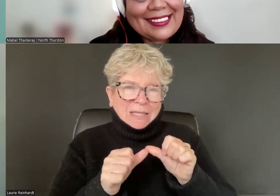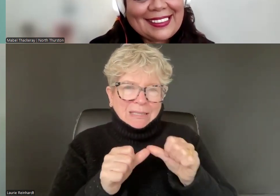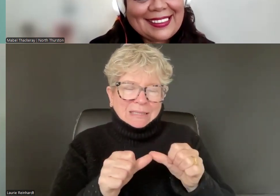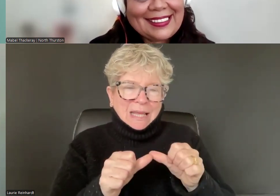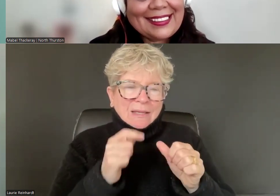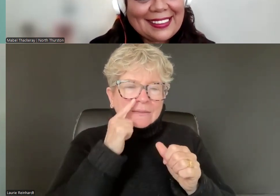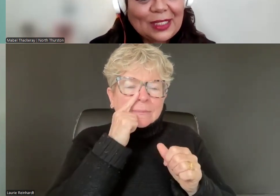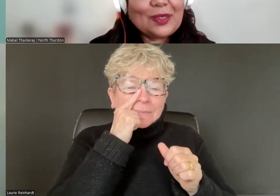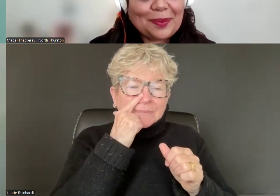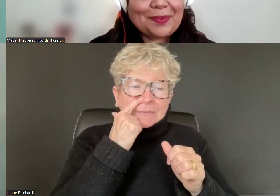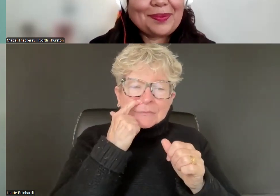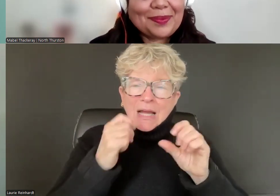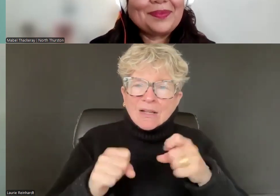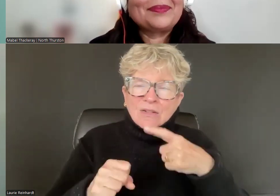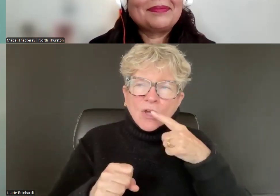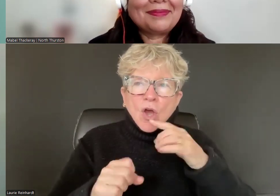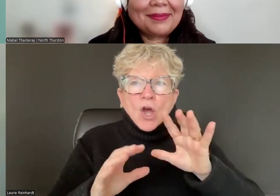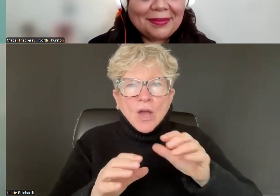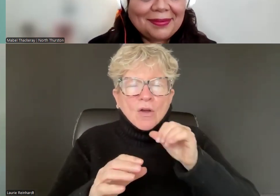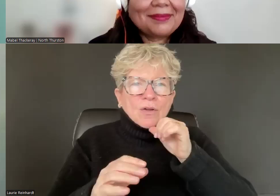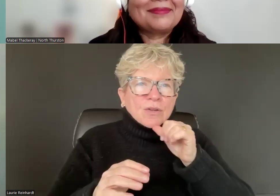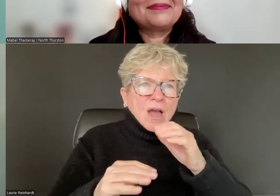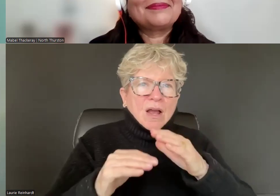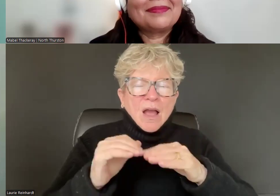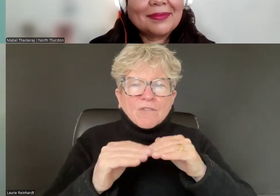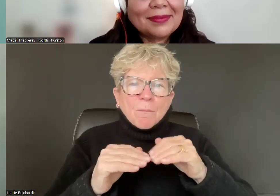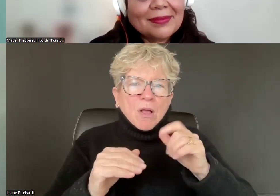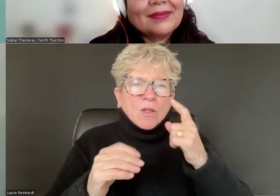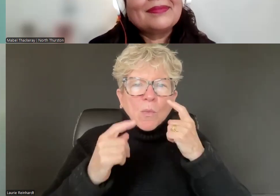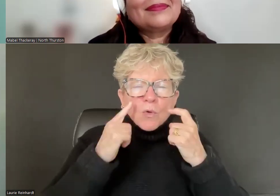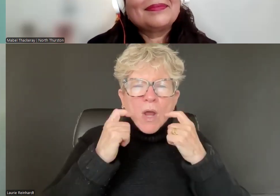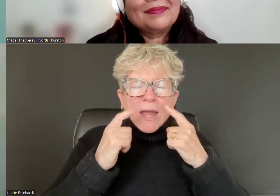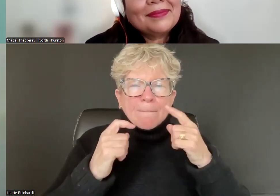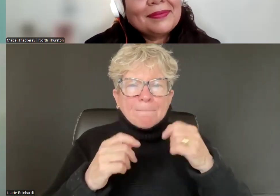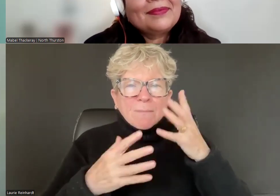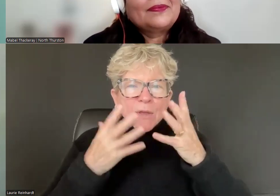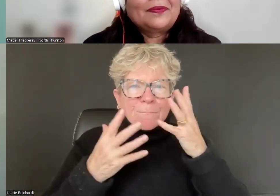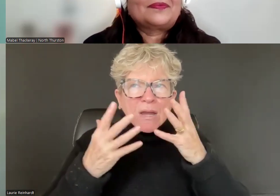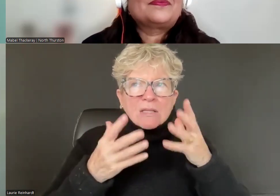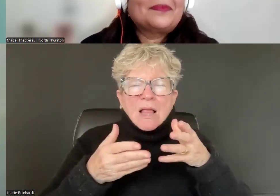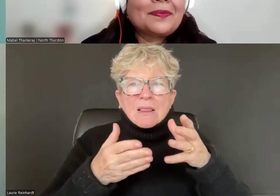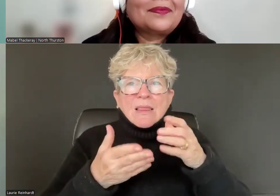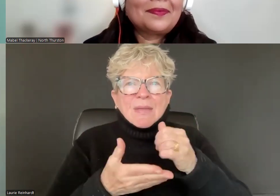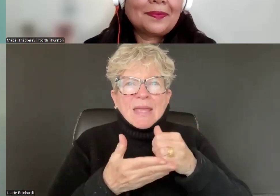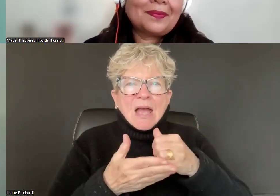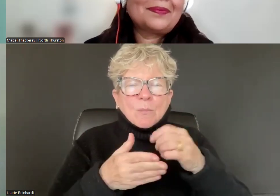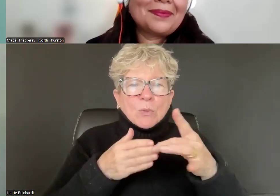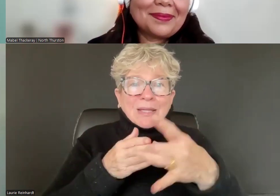no, you're making people uncomfortable by crying, and you must be embarrassed. And let me help you get out of here."